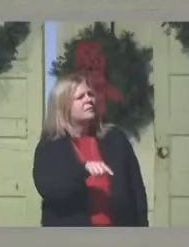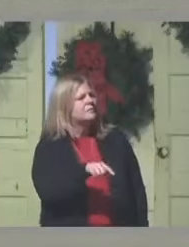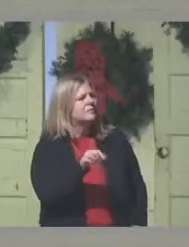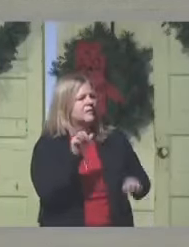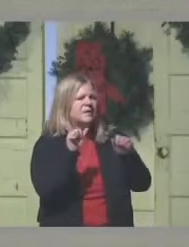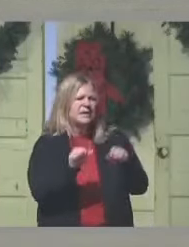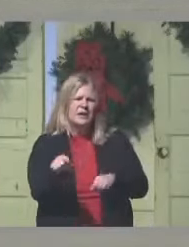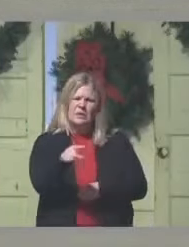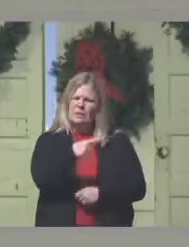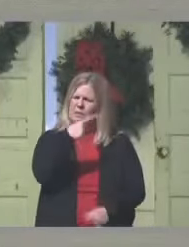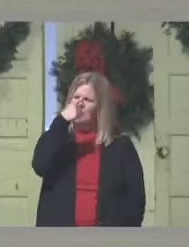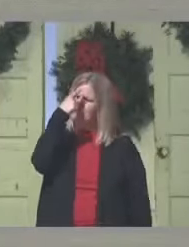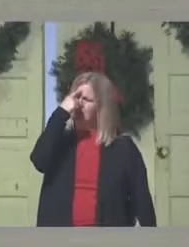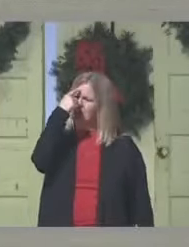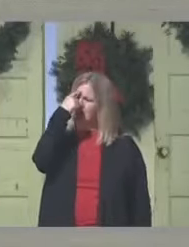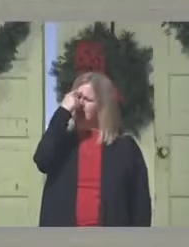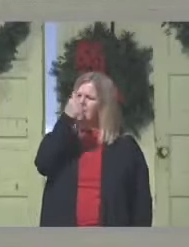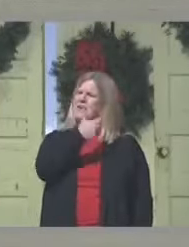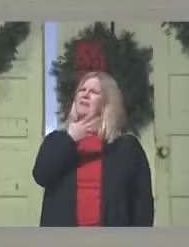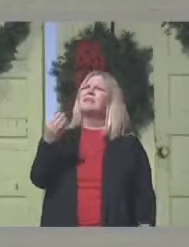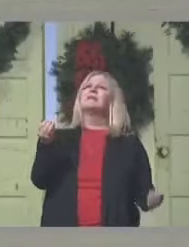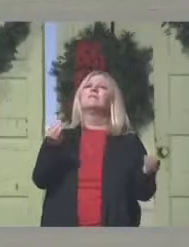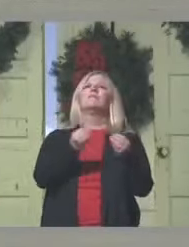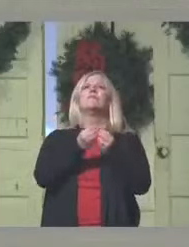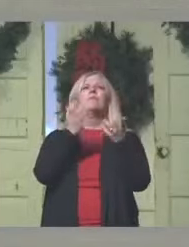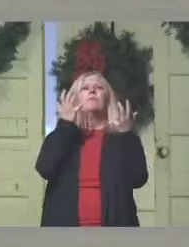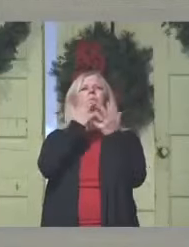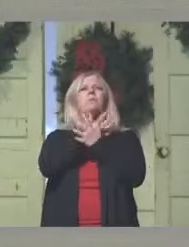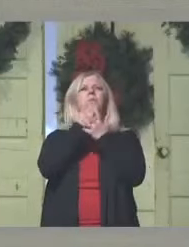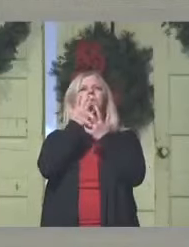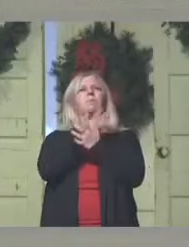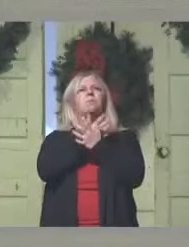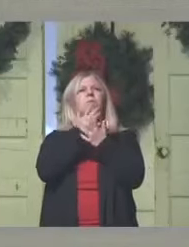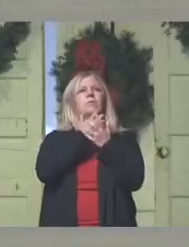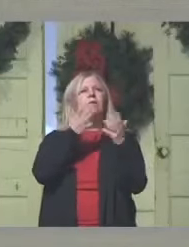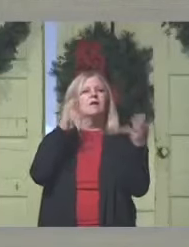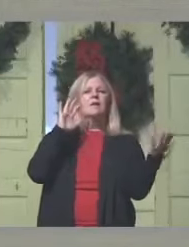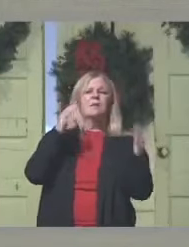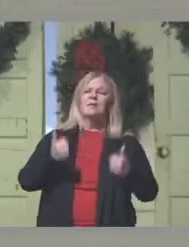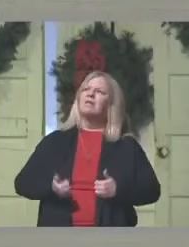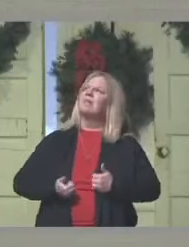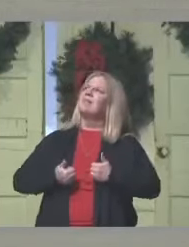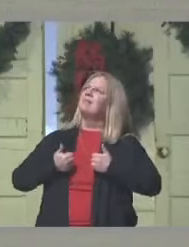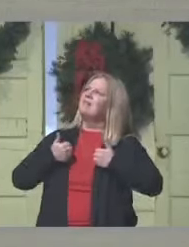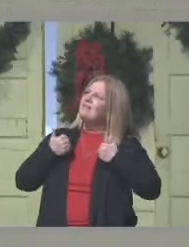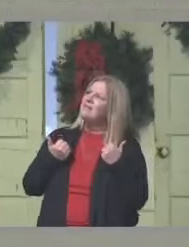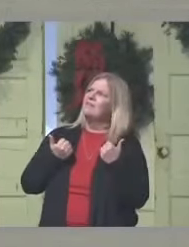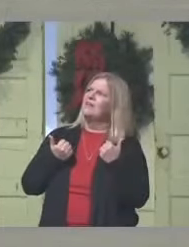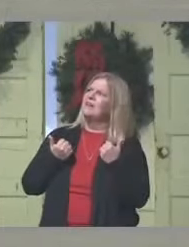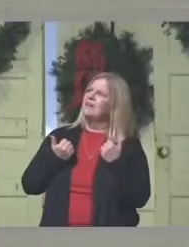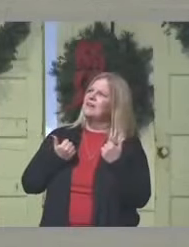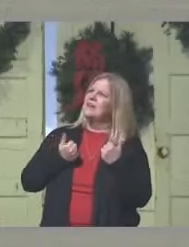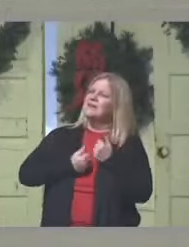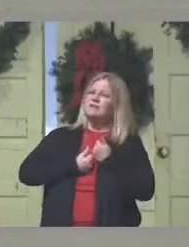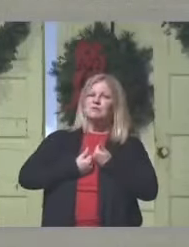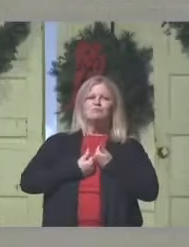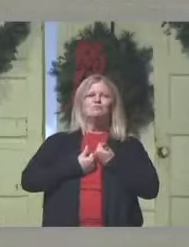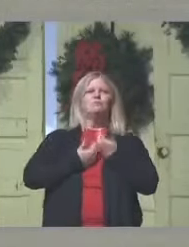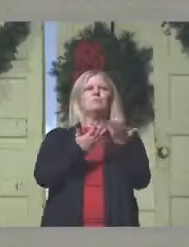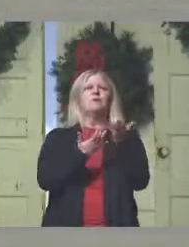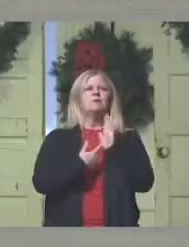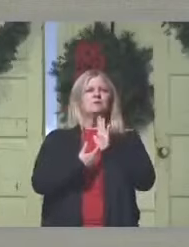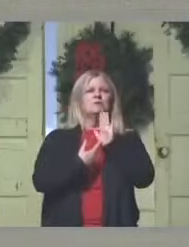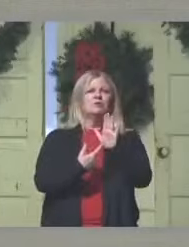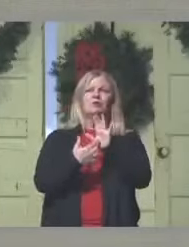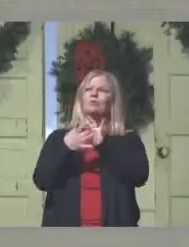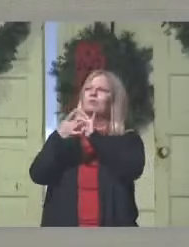you think of anything more glorious than living your life as a glorious expression of your union with